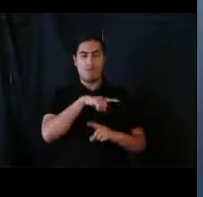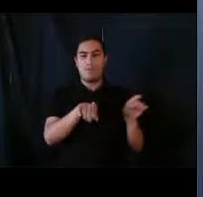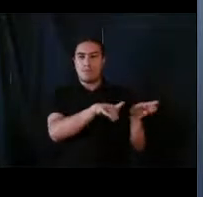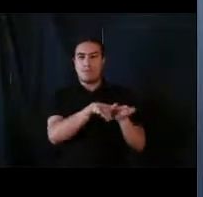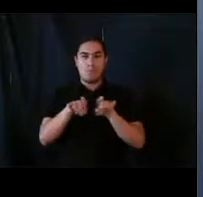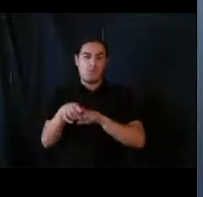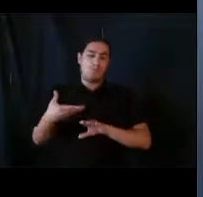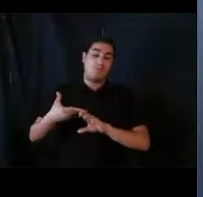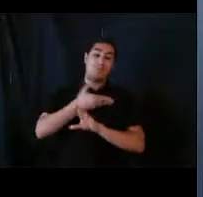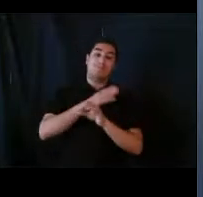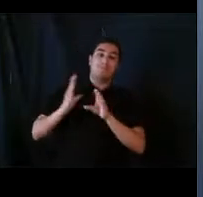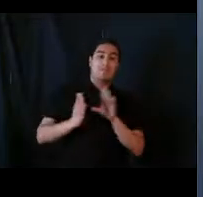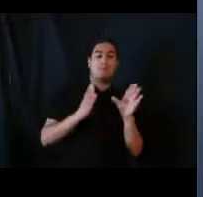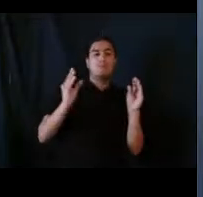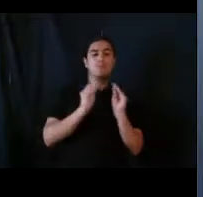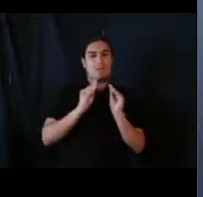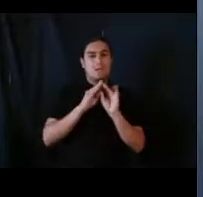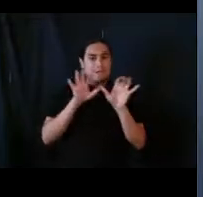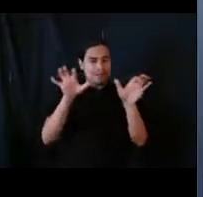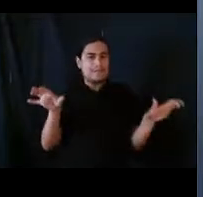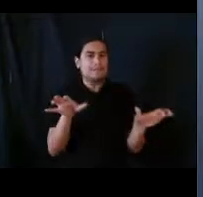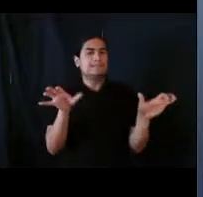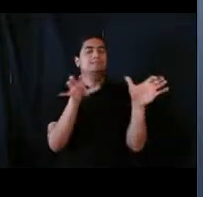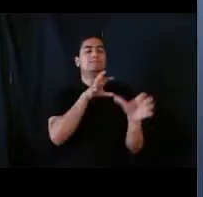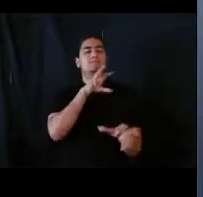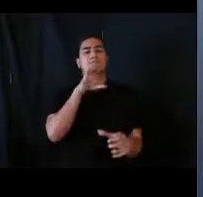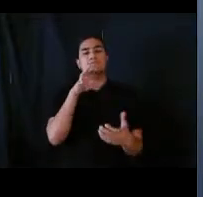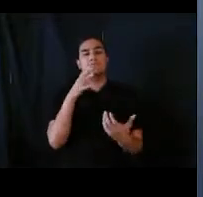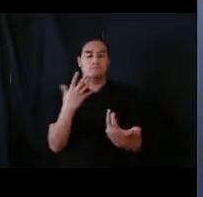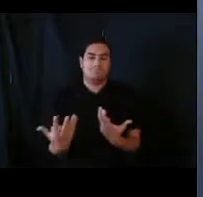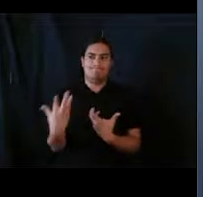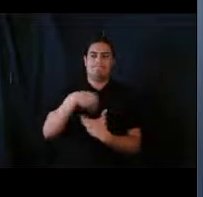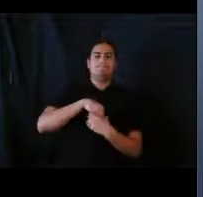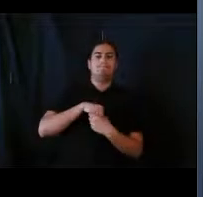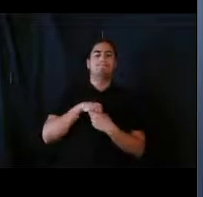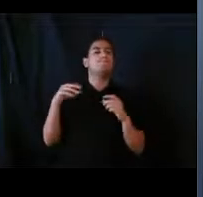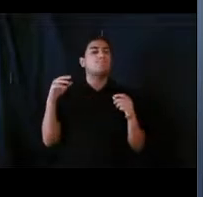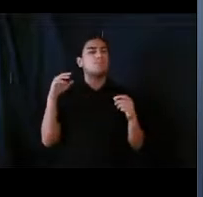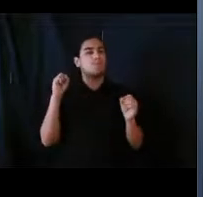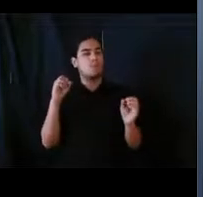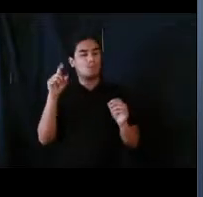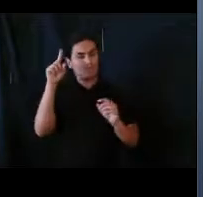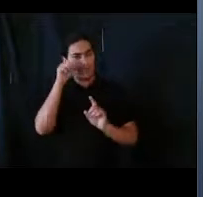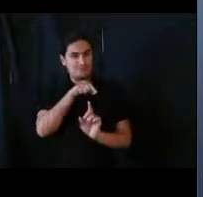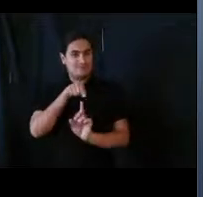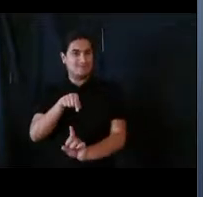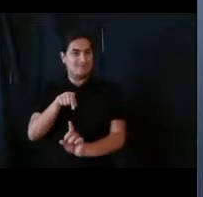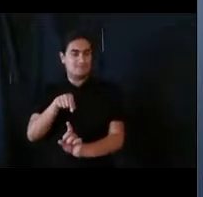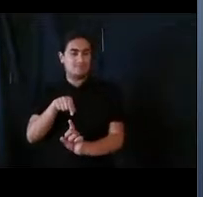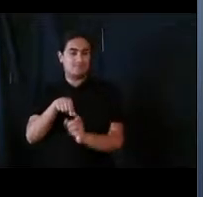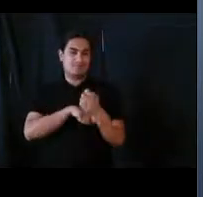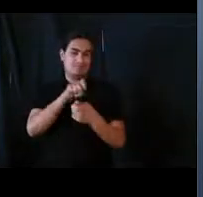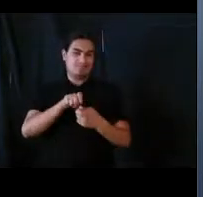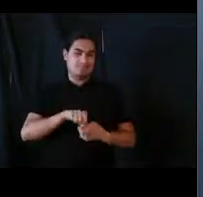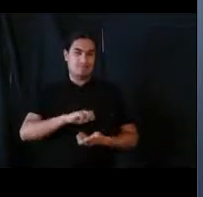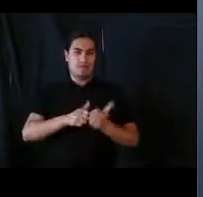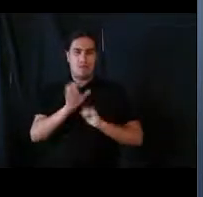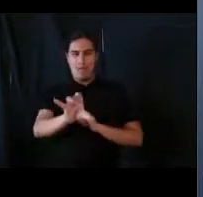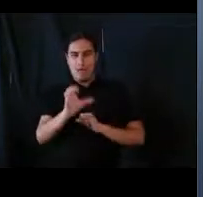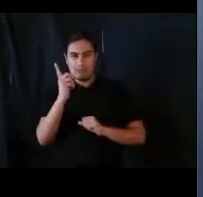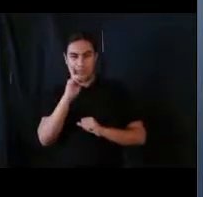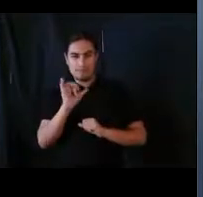planning processes were robust um uh in nature so uh in terms of specifics um and you know how those plans and